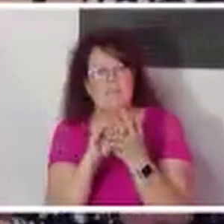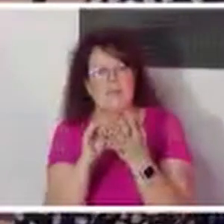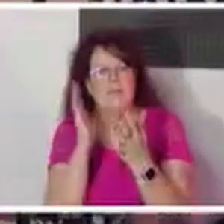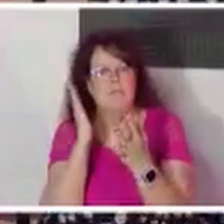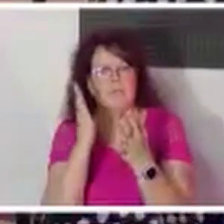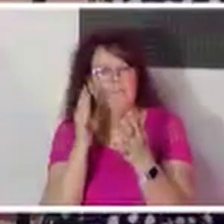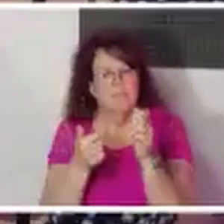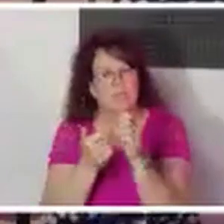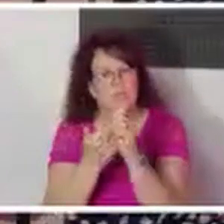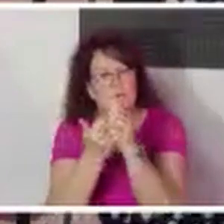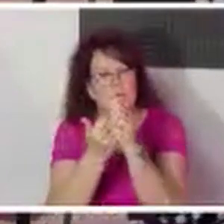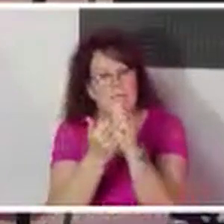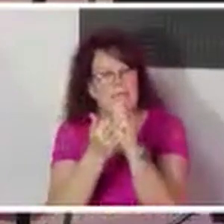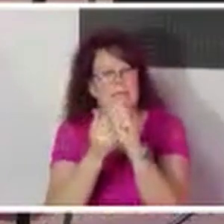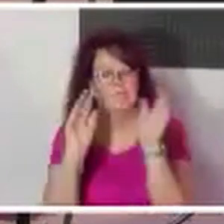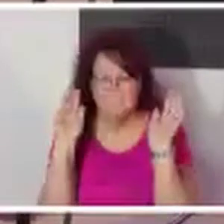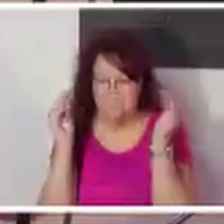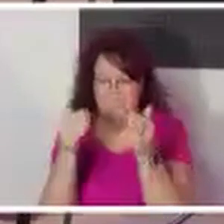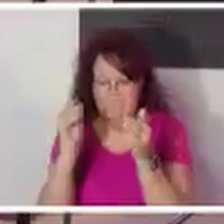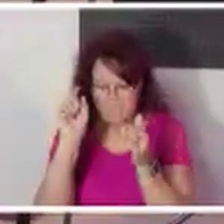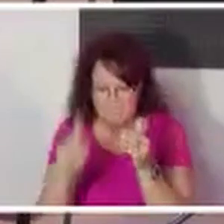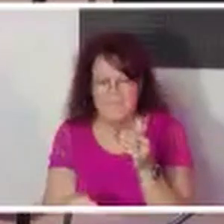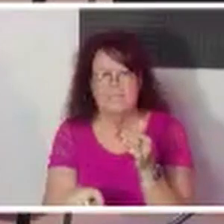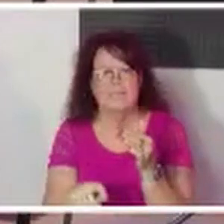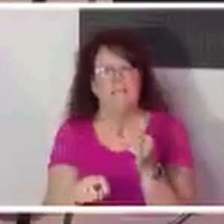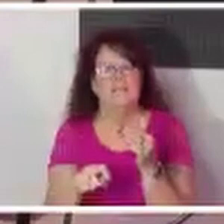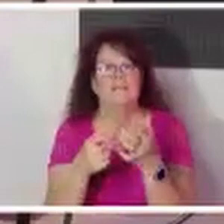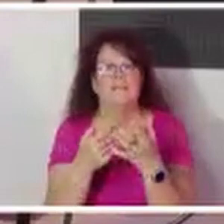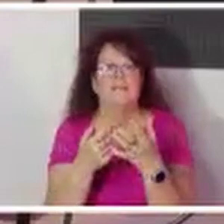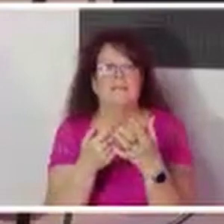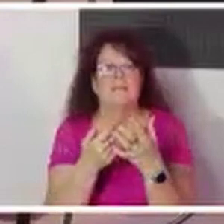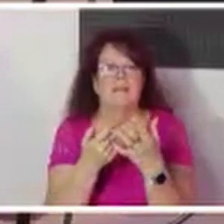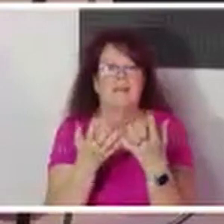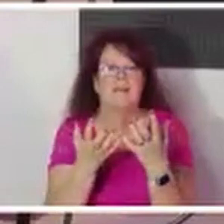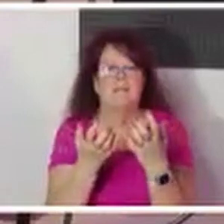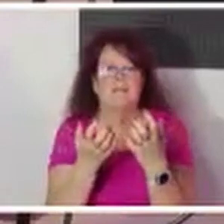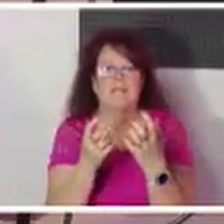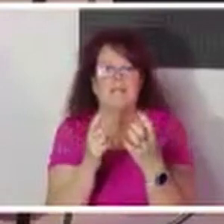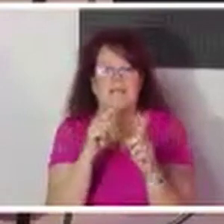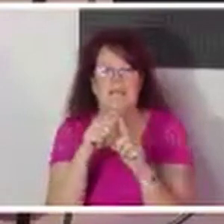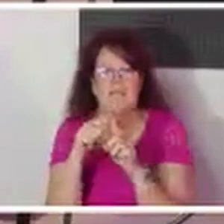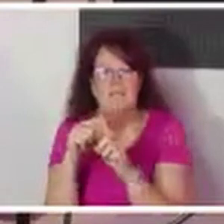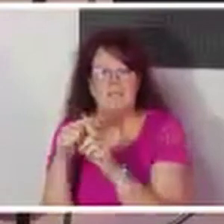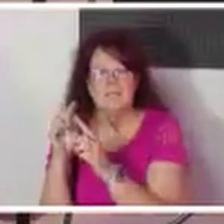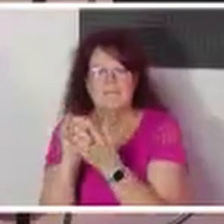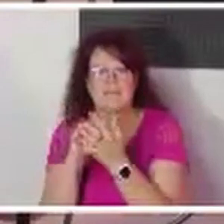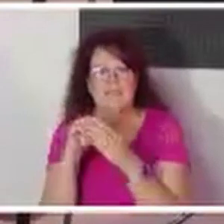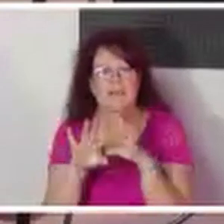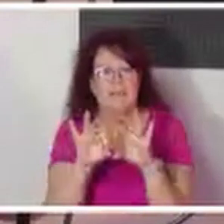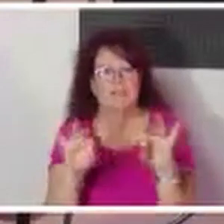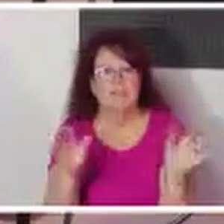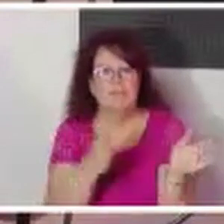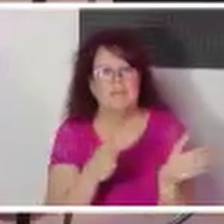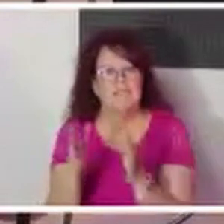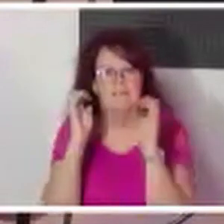really pursue and dig my heels into, college for me was more looking for affirmations of that in my degree plans and in the